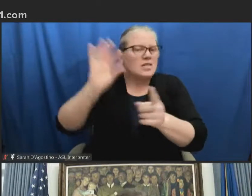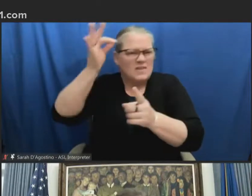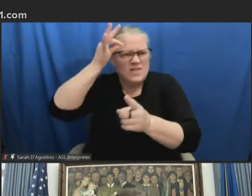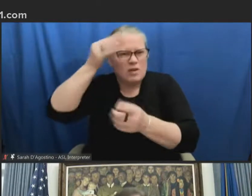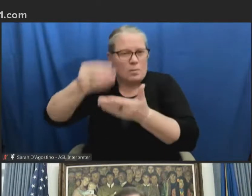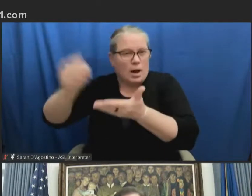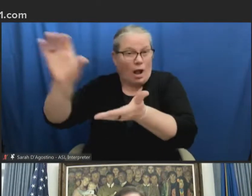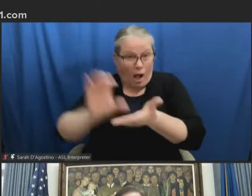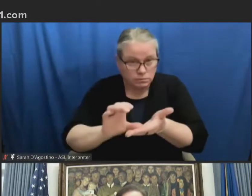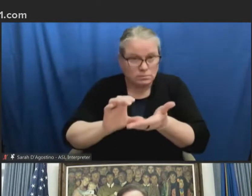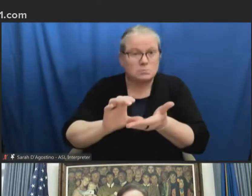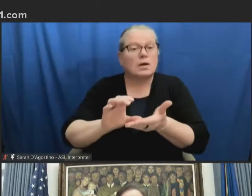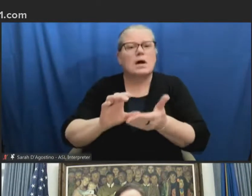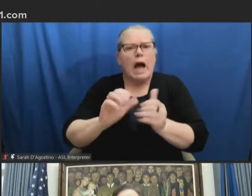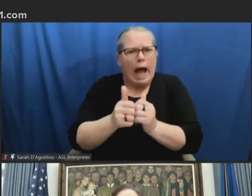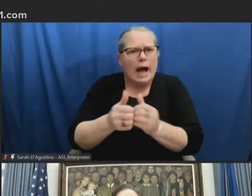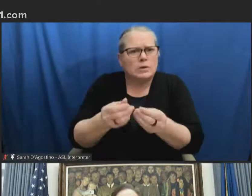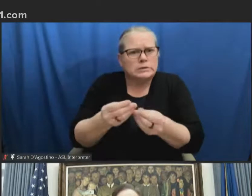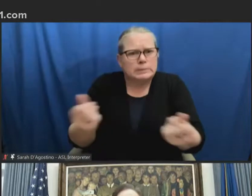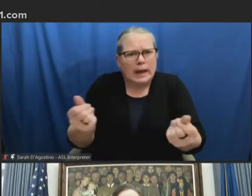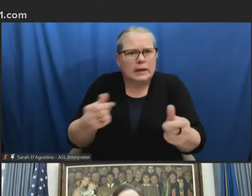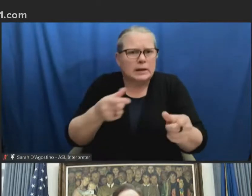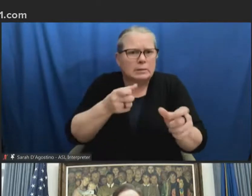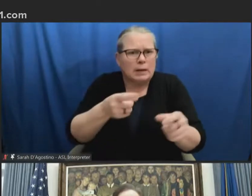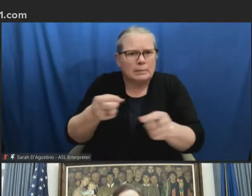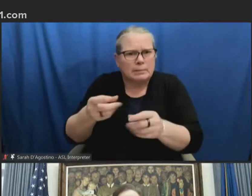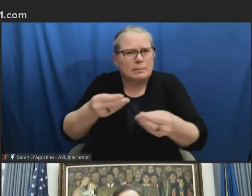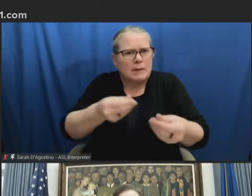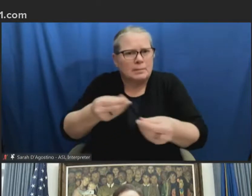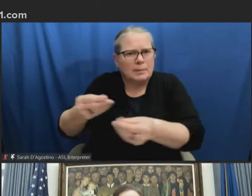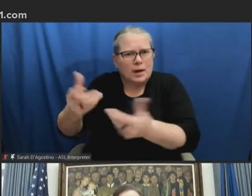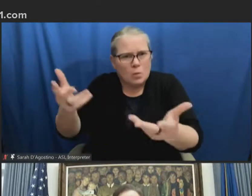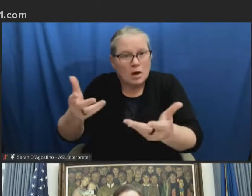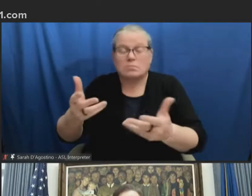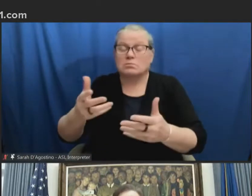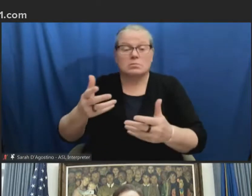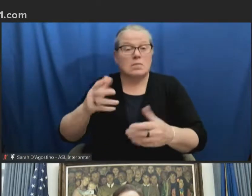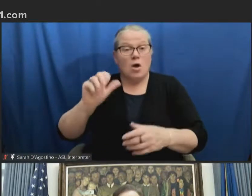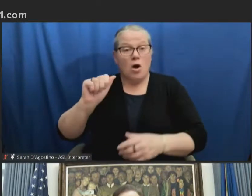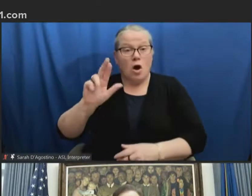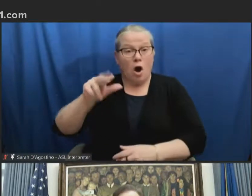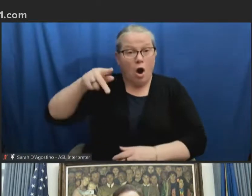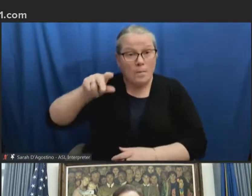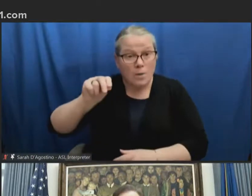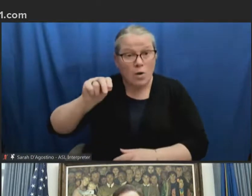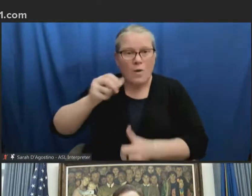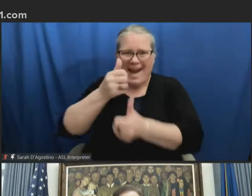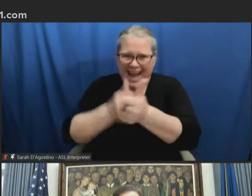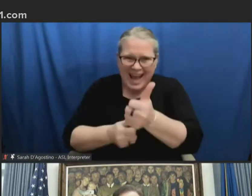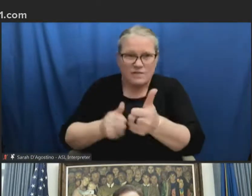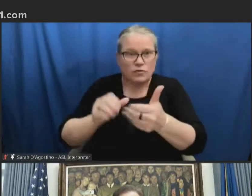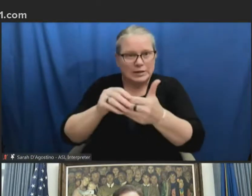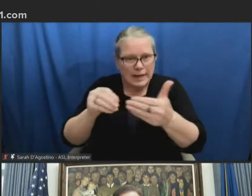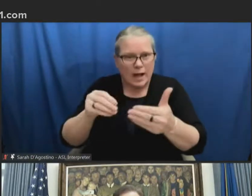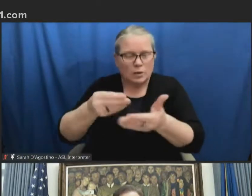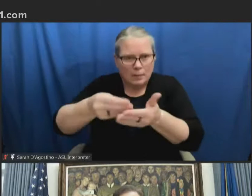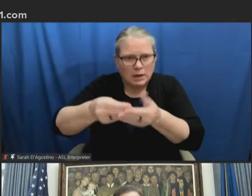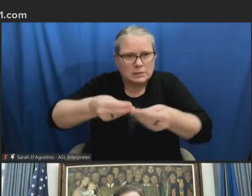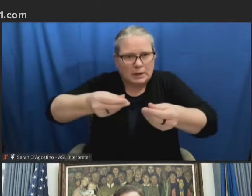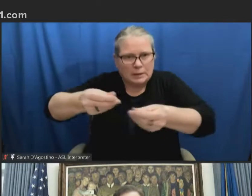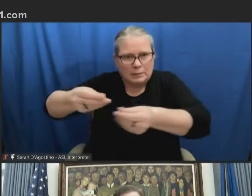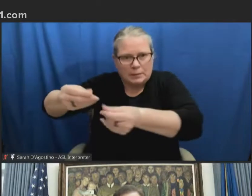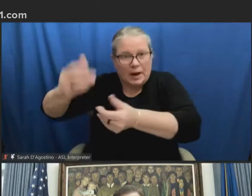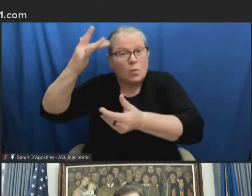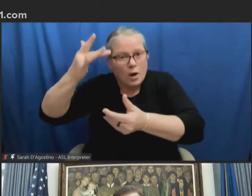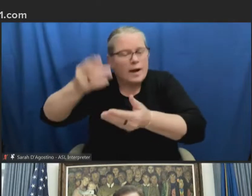I also add, when it comes to ARPA dollars, we know what every single ARPA dollar is being spent. Why? Because it's prescribed just like the budget